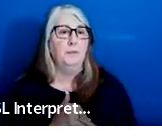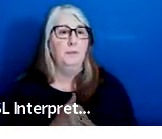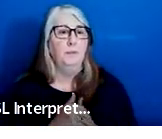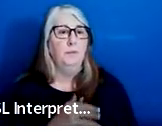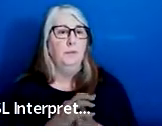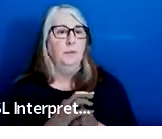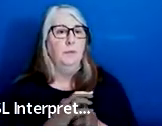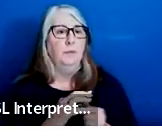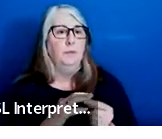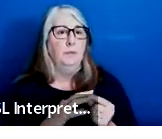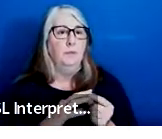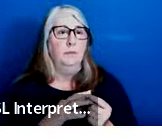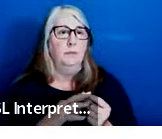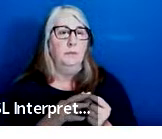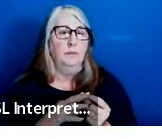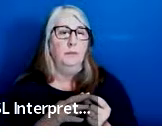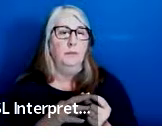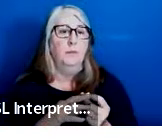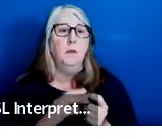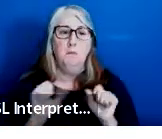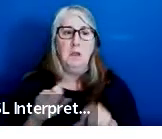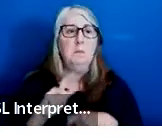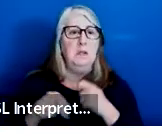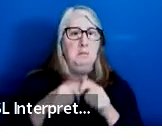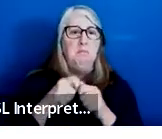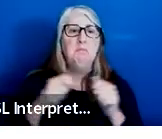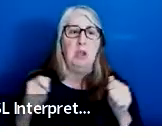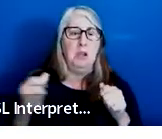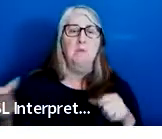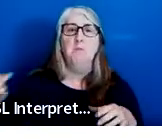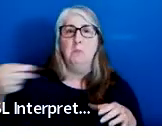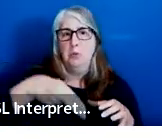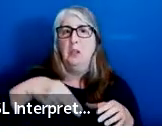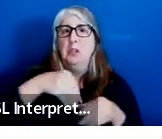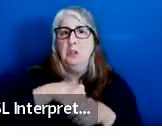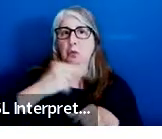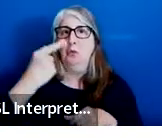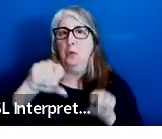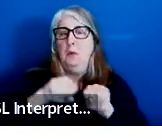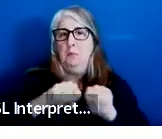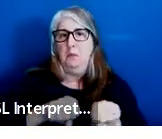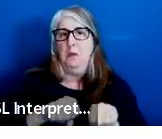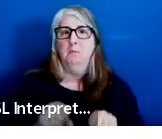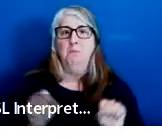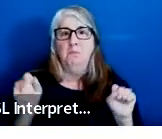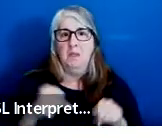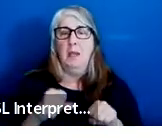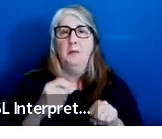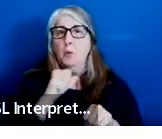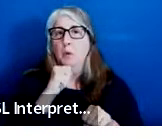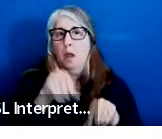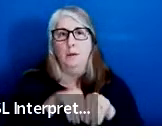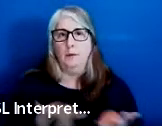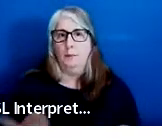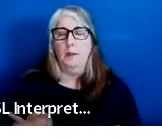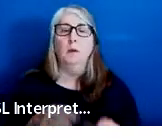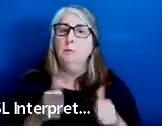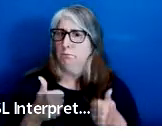can be tied. them. They can be, ideally they would be, so that there's less chance of spillage.